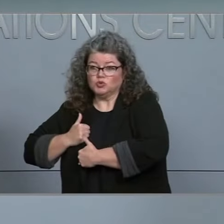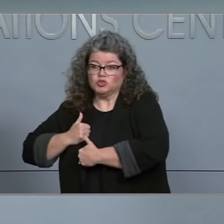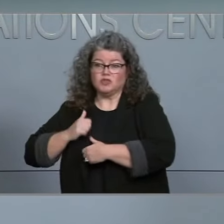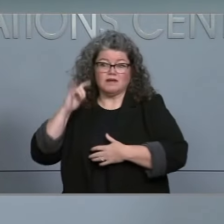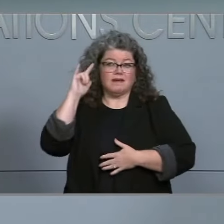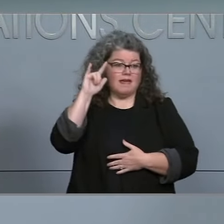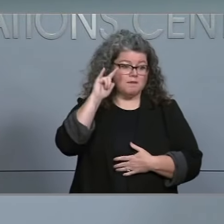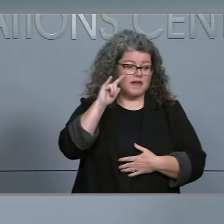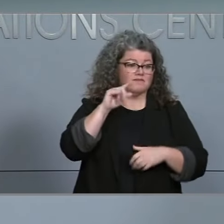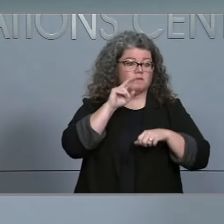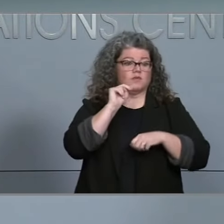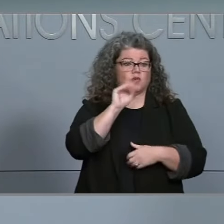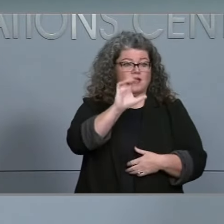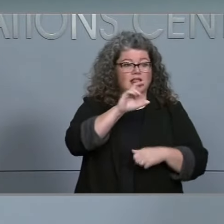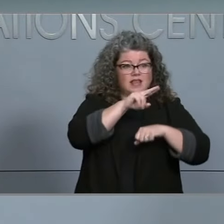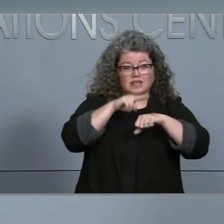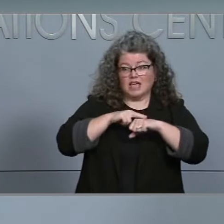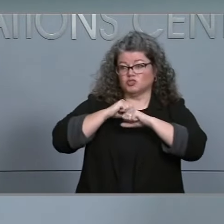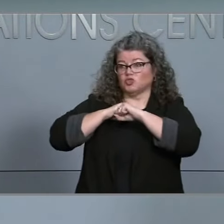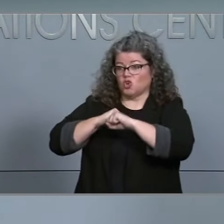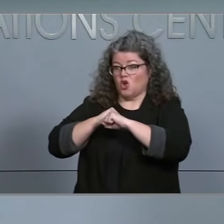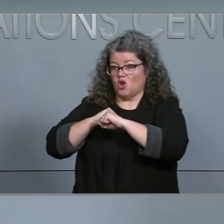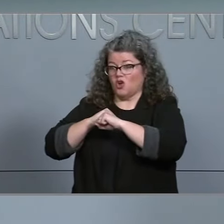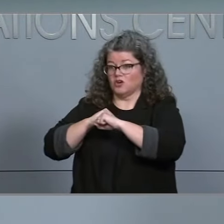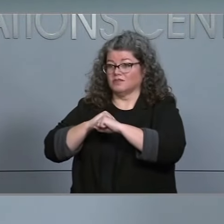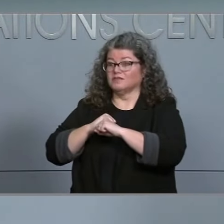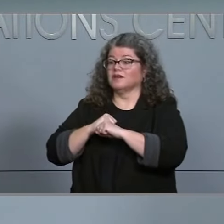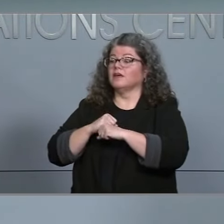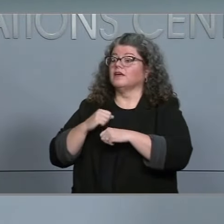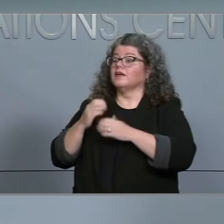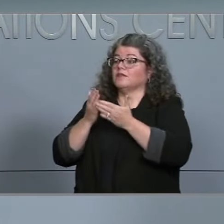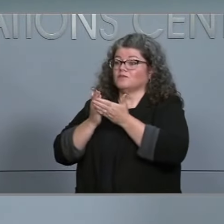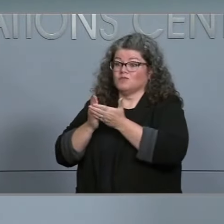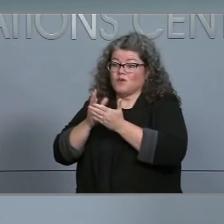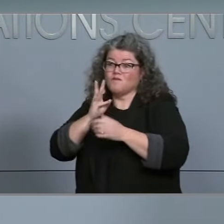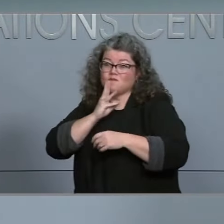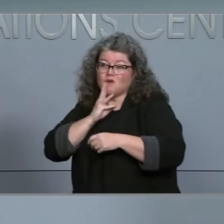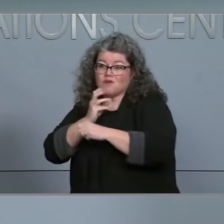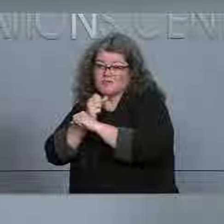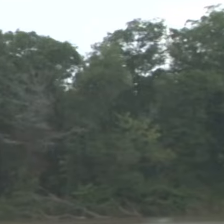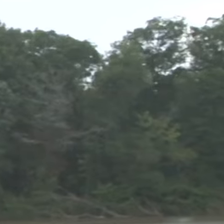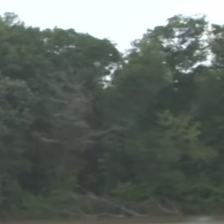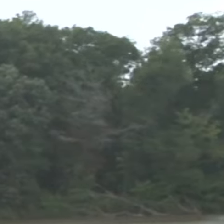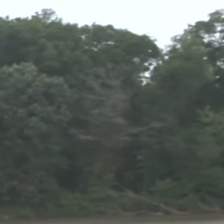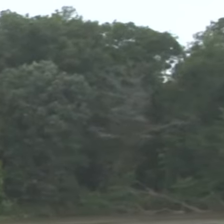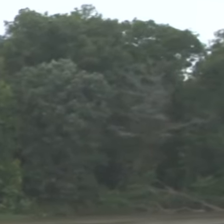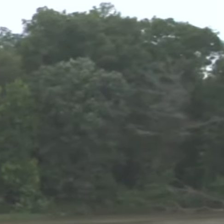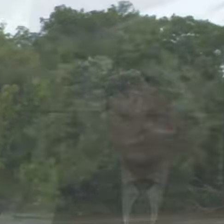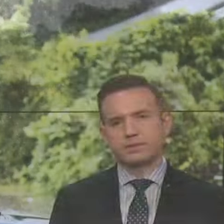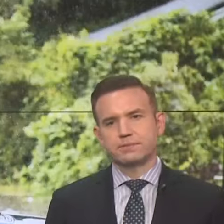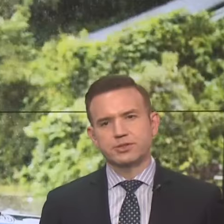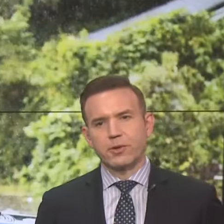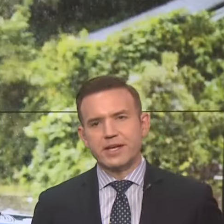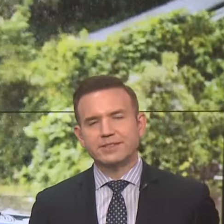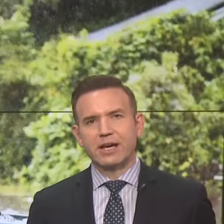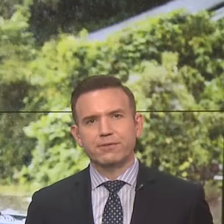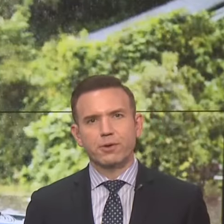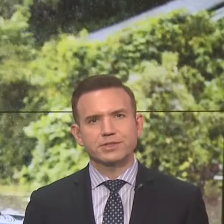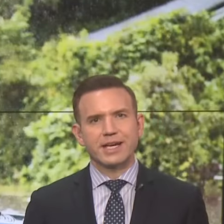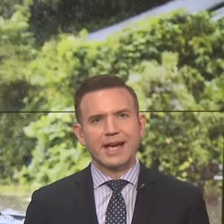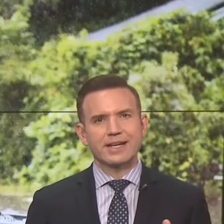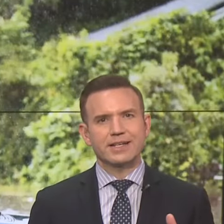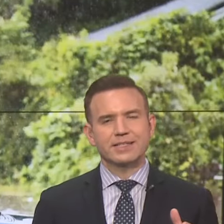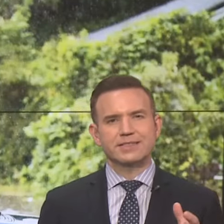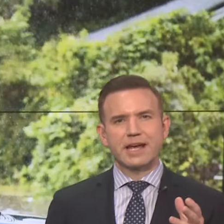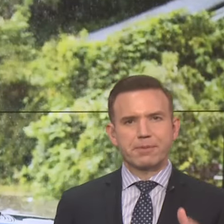Carolina National Guard and deployed Swift water rescue teams to be on the ready. So here's